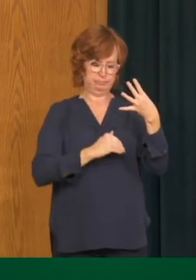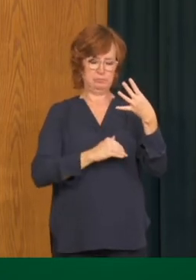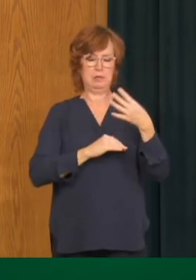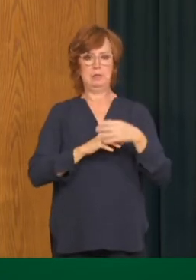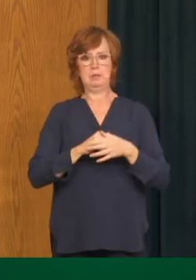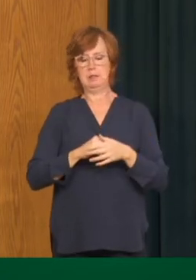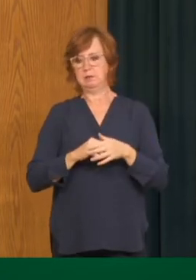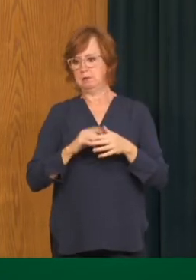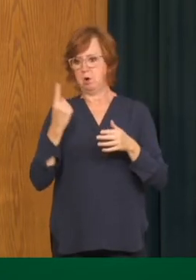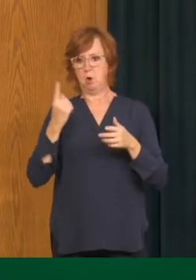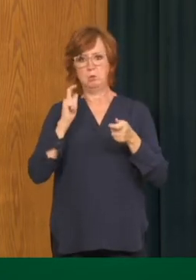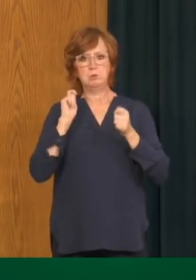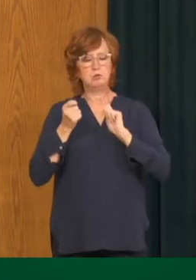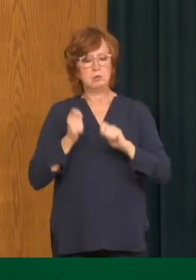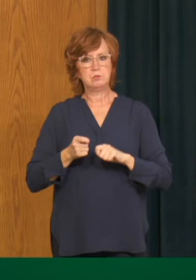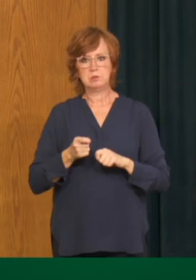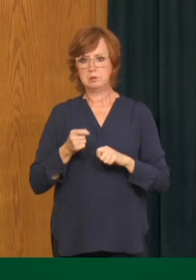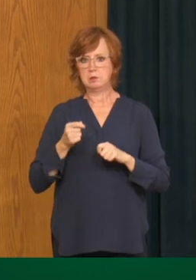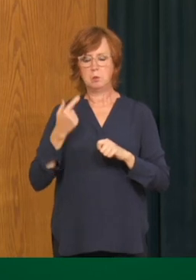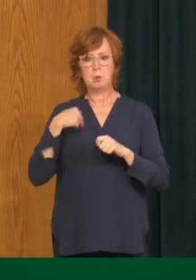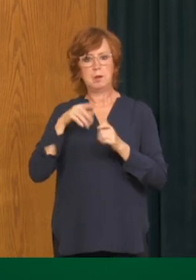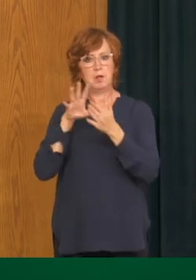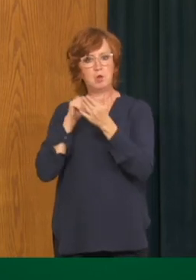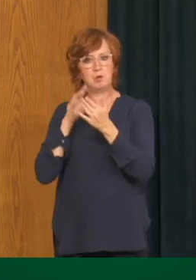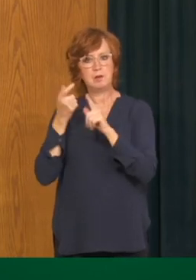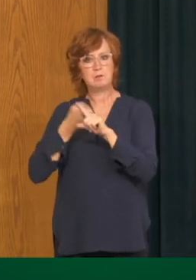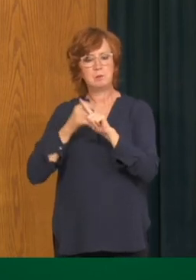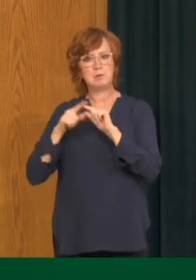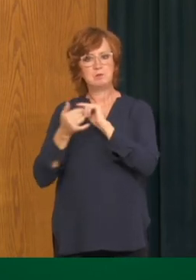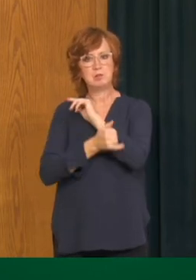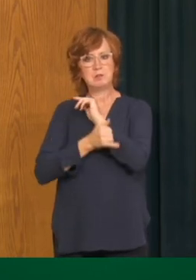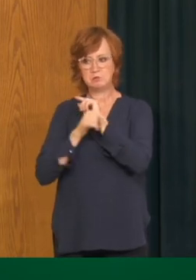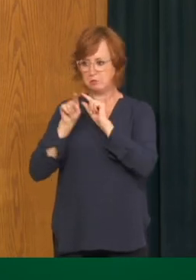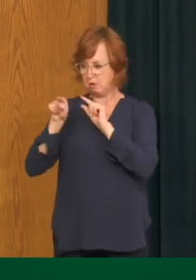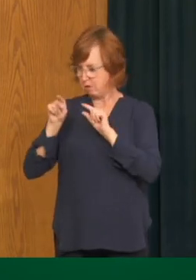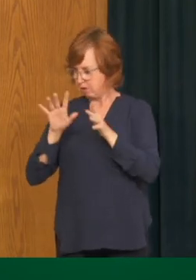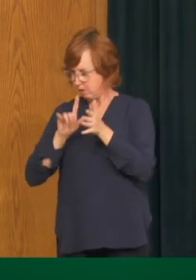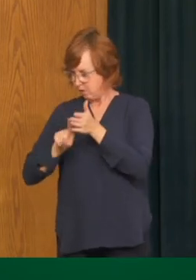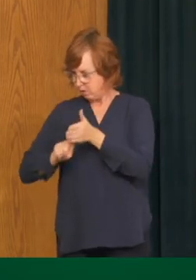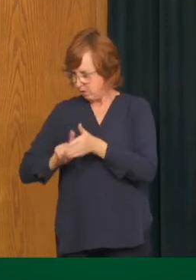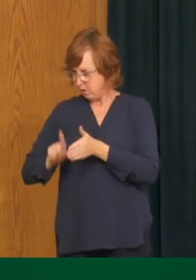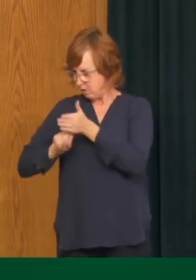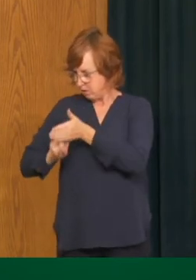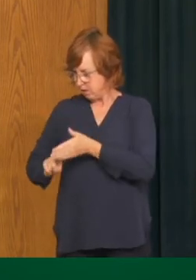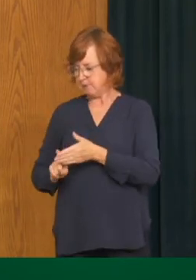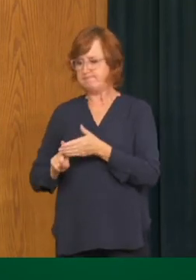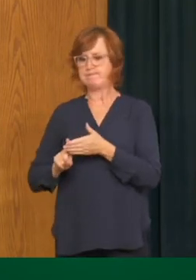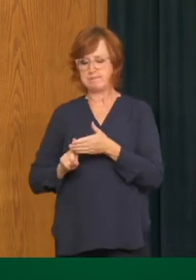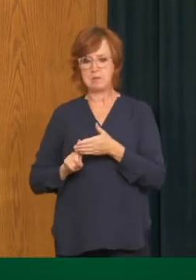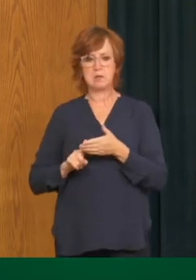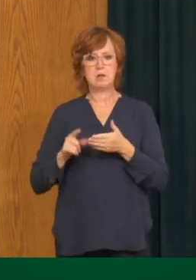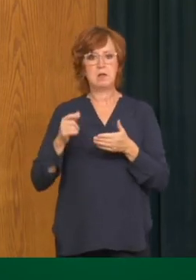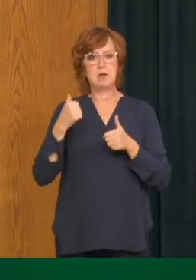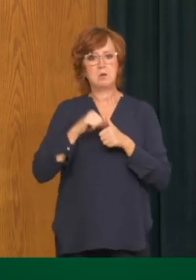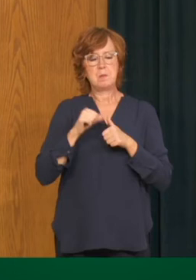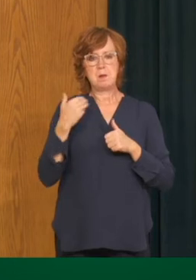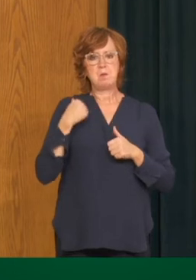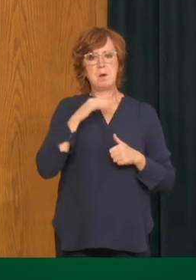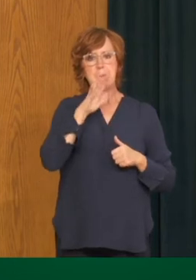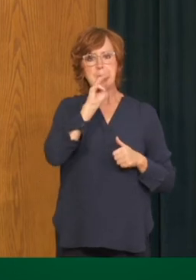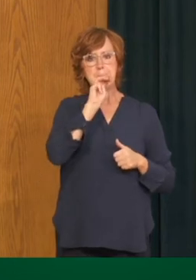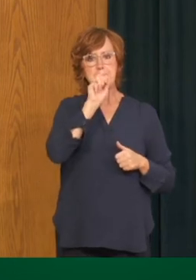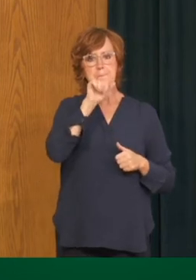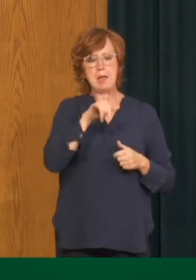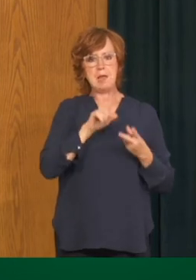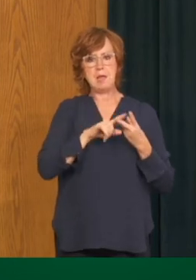be flexible. We and initially, like in May, June, we thought our transmission was so low